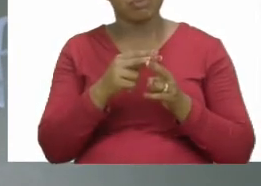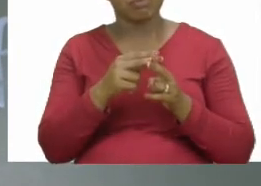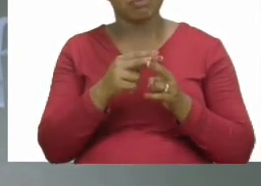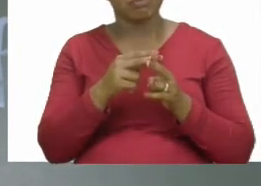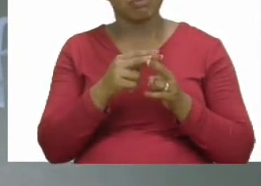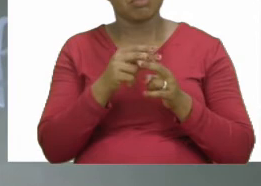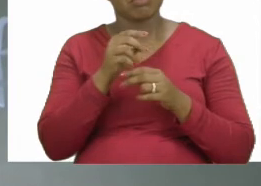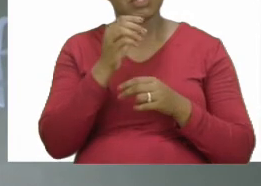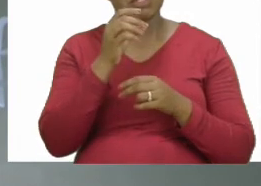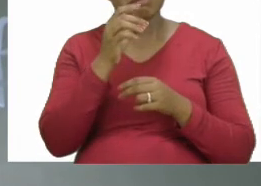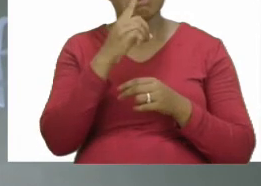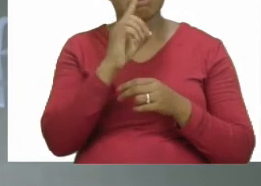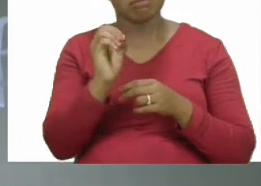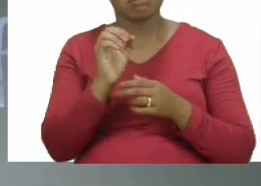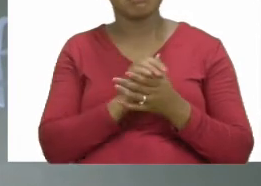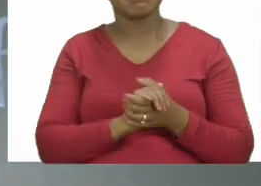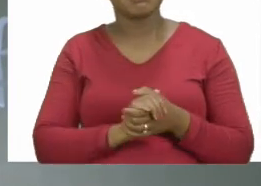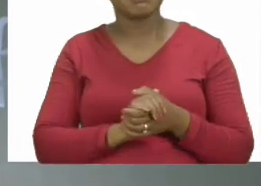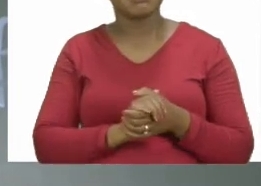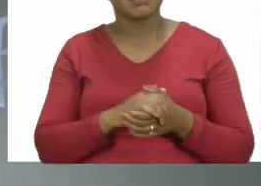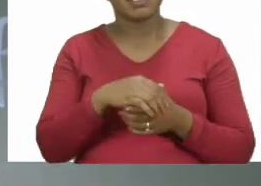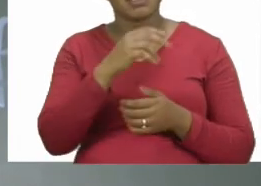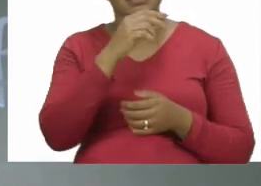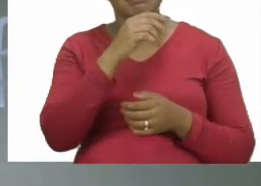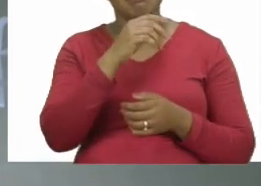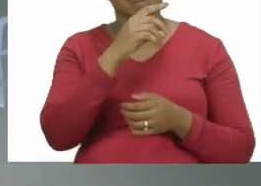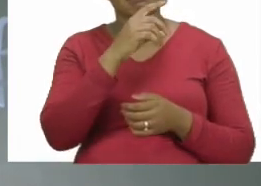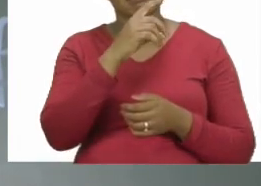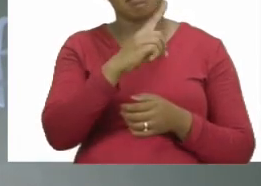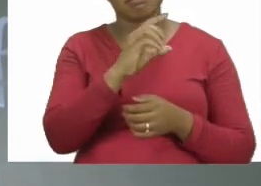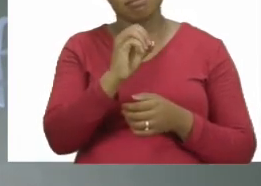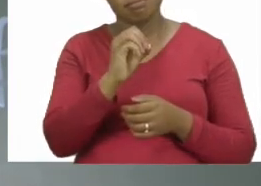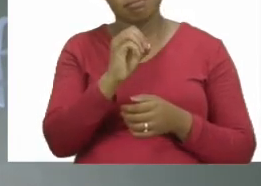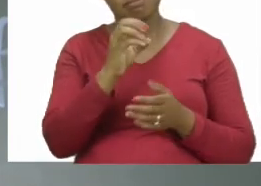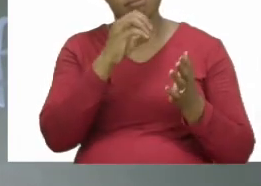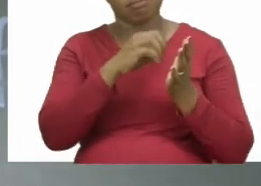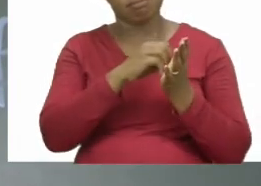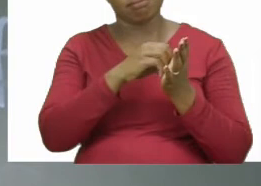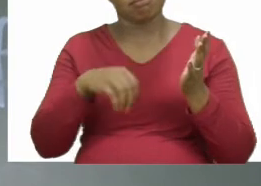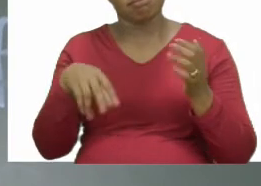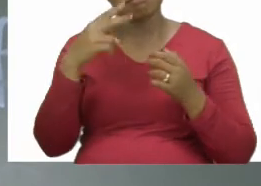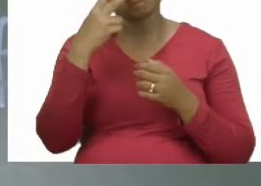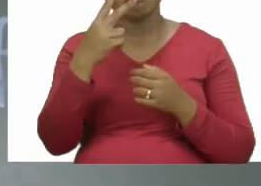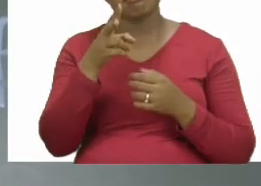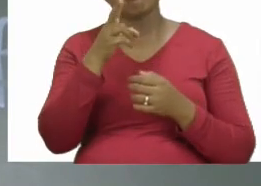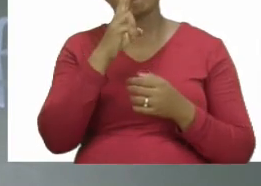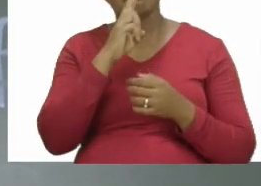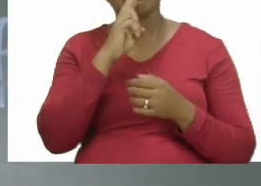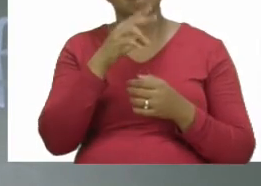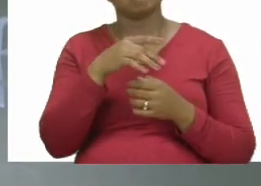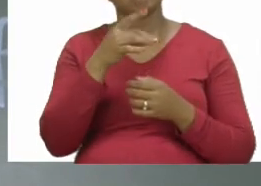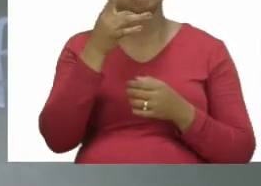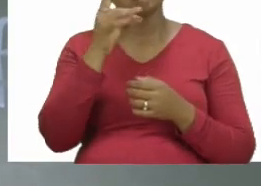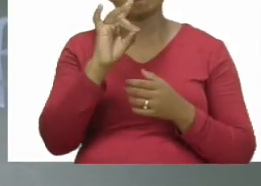10. So 10 minus 2 equals 8. And then